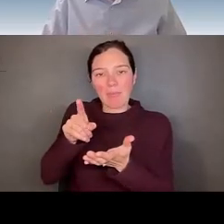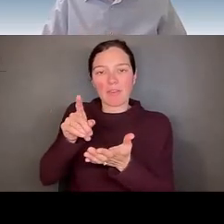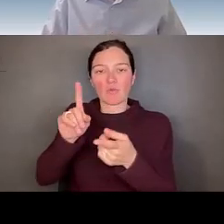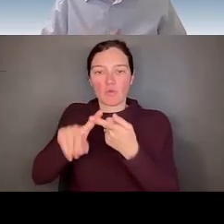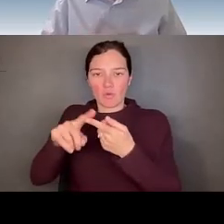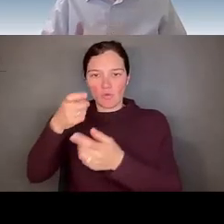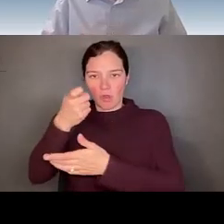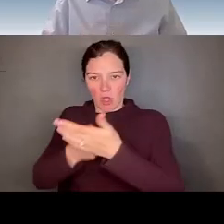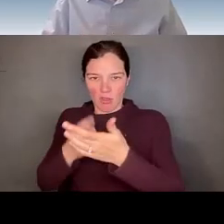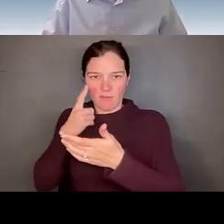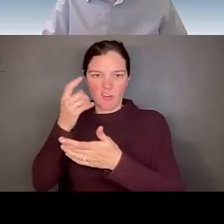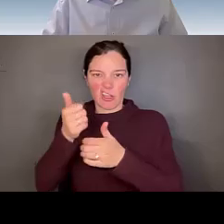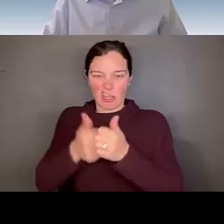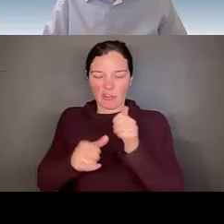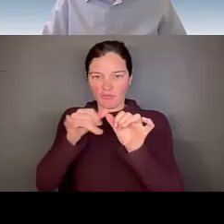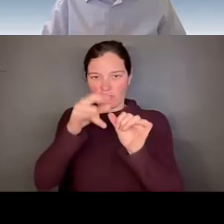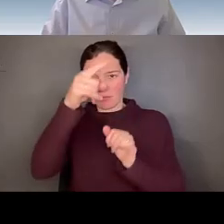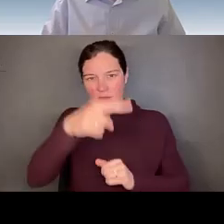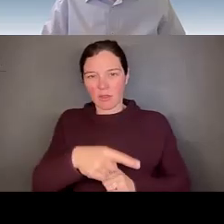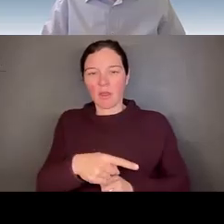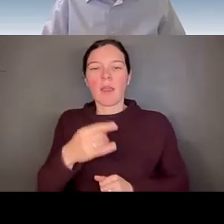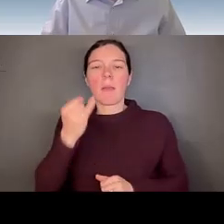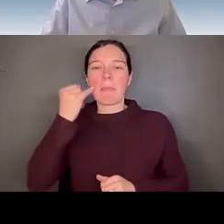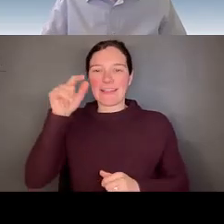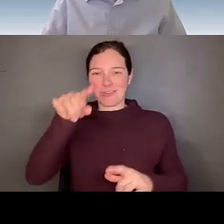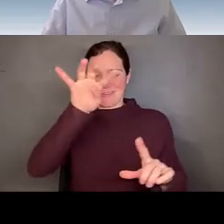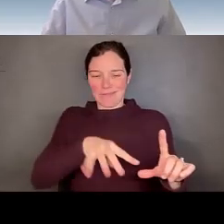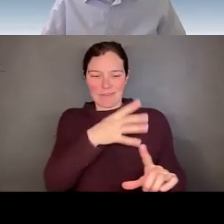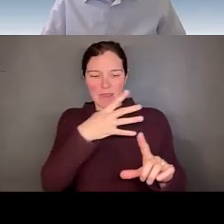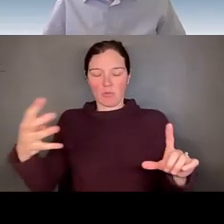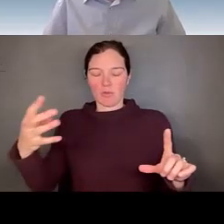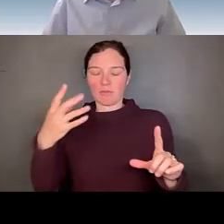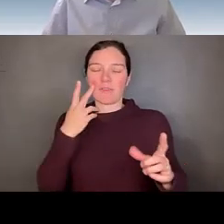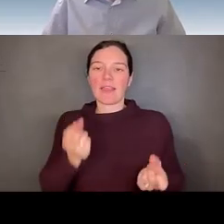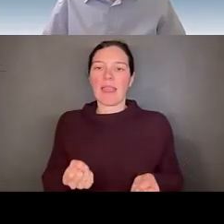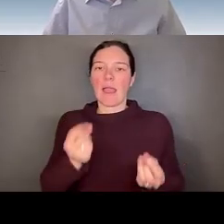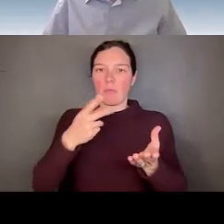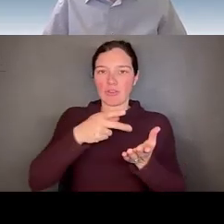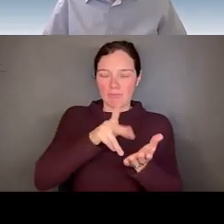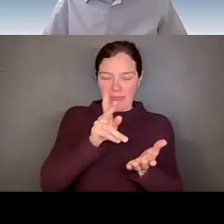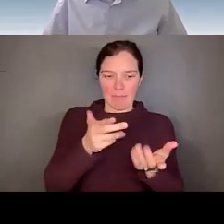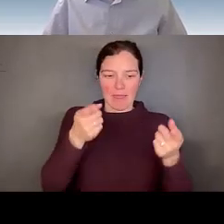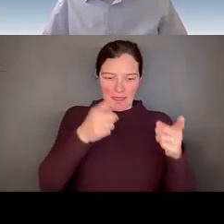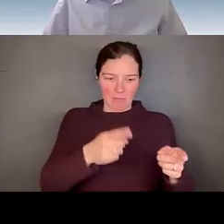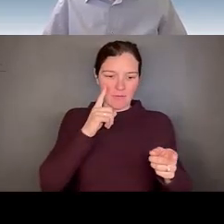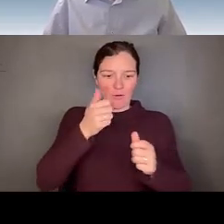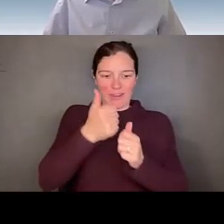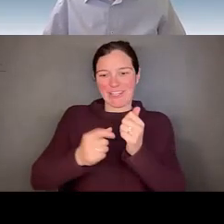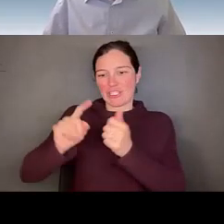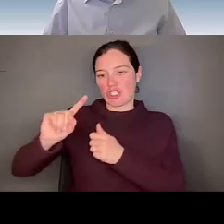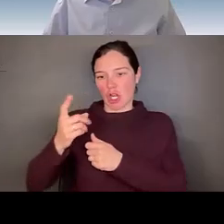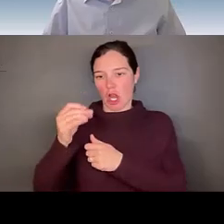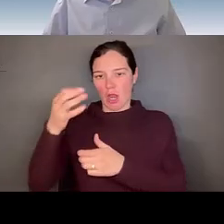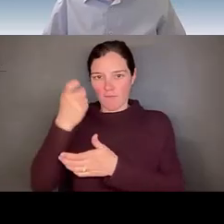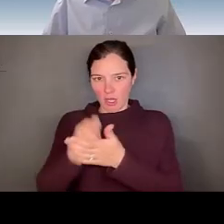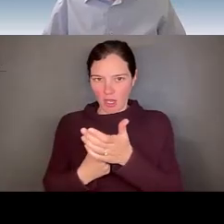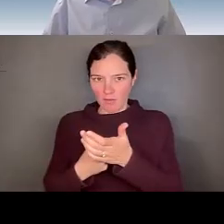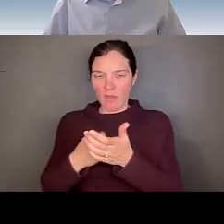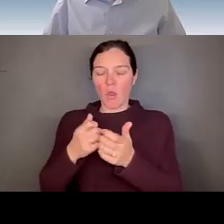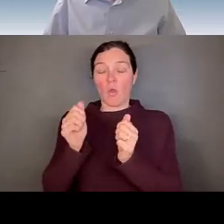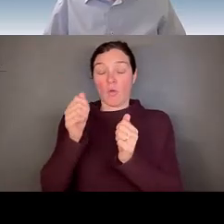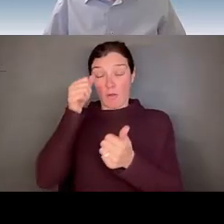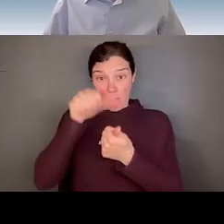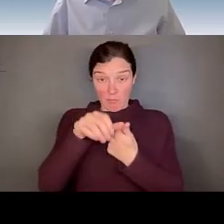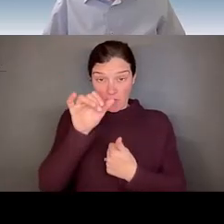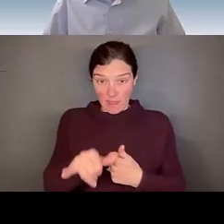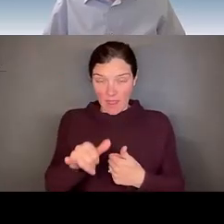here. You can think of these ratios in this table as representing how much payment occurs for each dollar of cost. And in that framework, it is good to remember